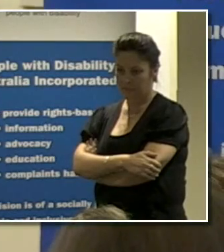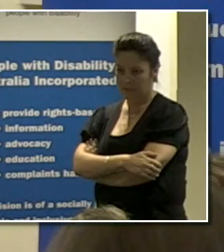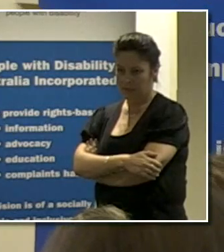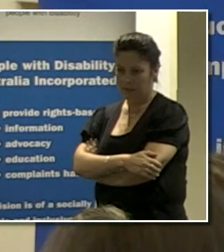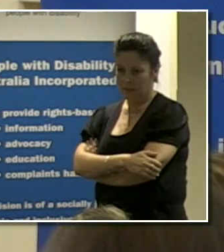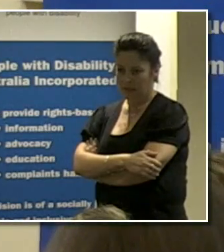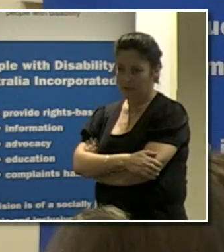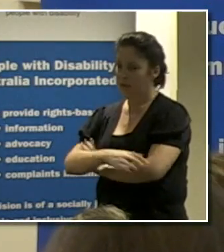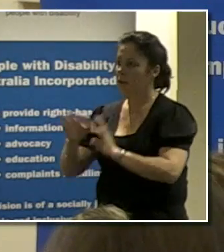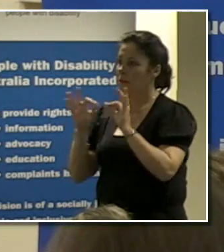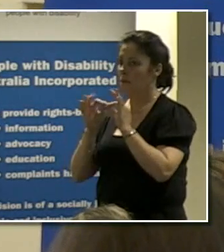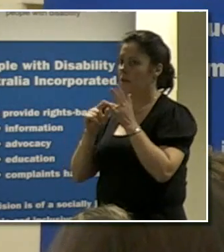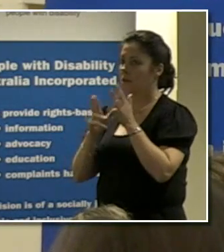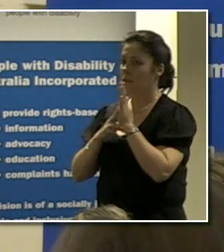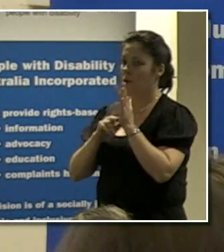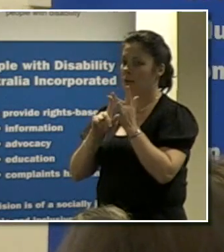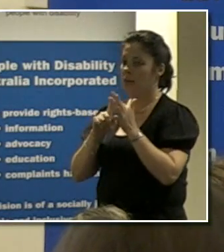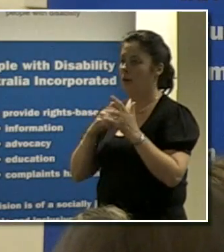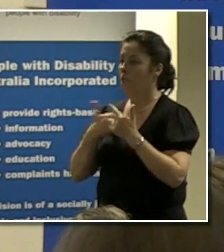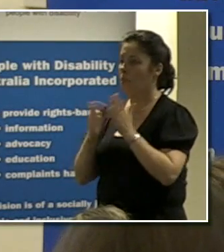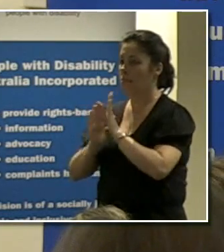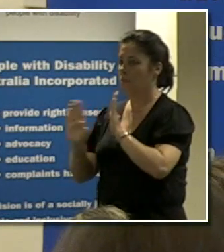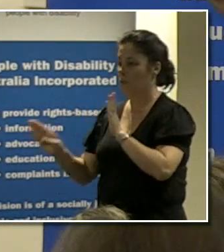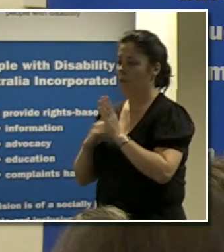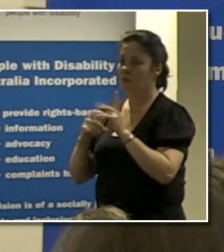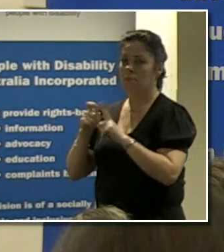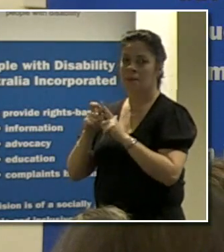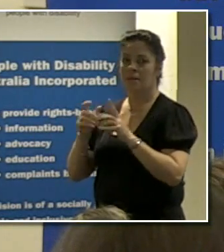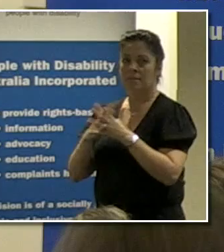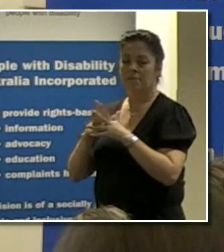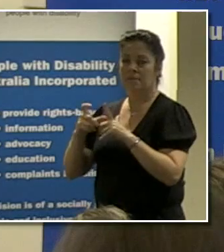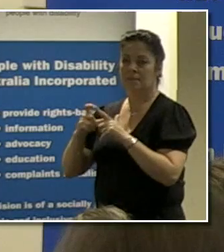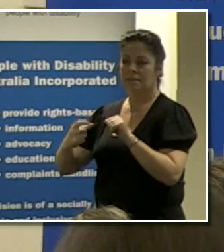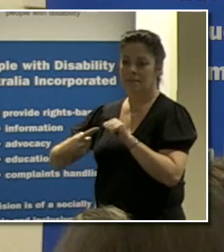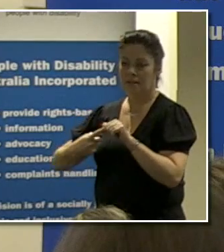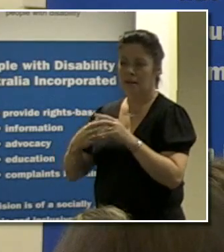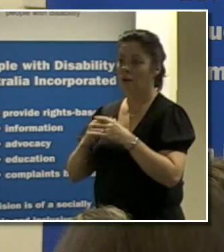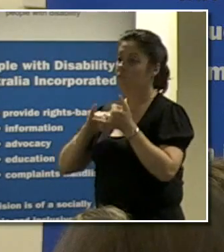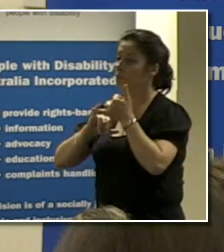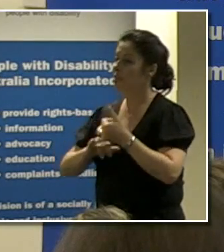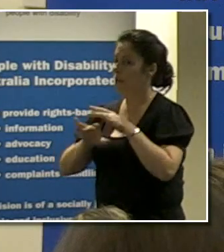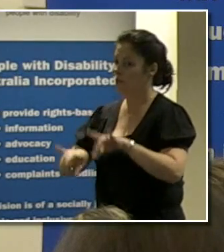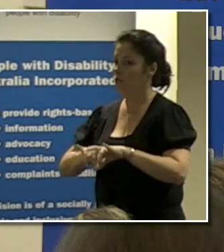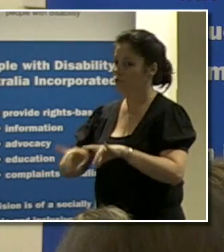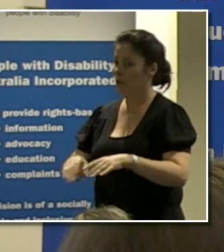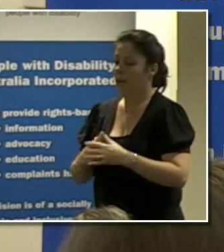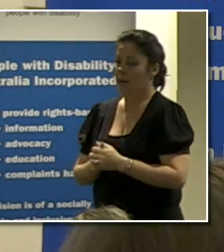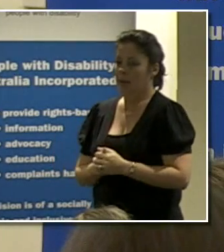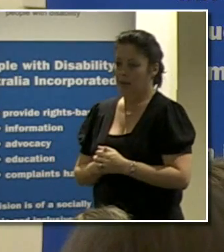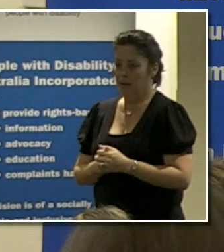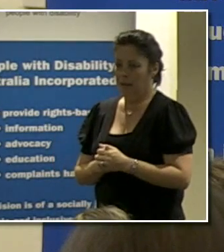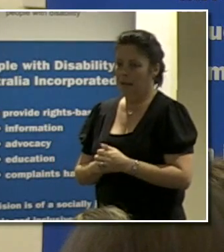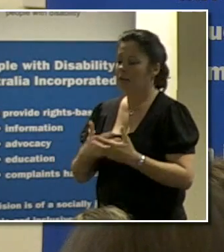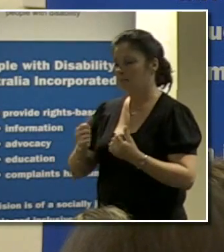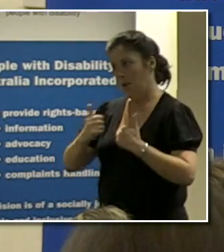So I'm Bonnie, and I'm also a board director for PWDA. I'm also from South Australia, so my question will be South